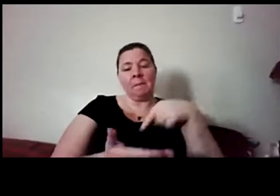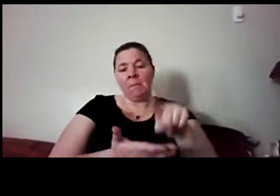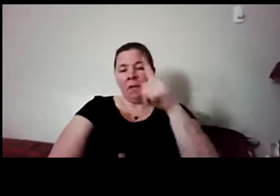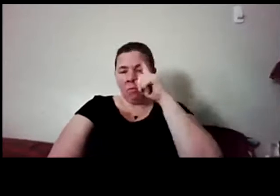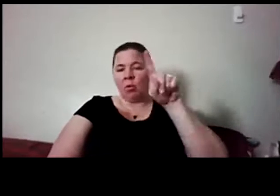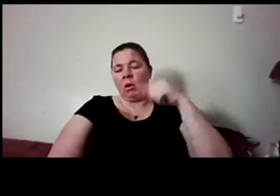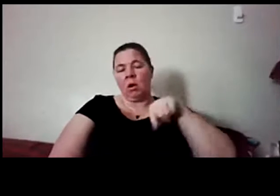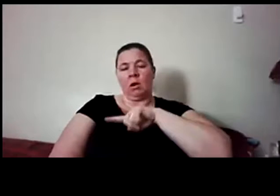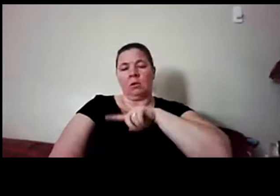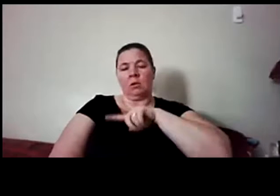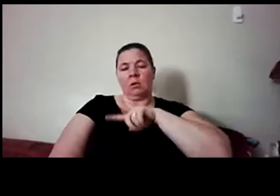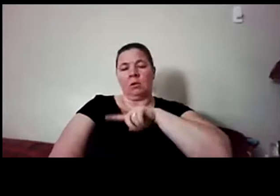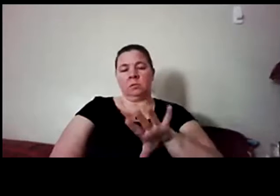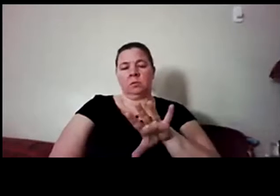in.